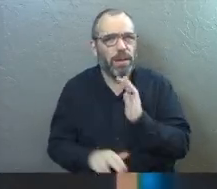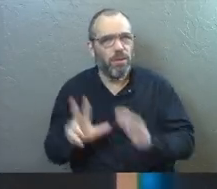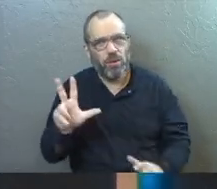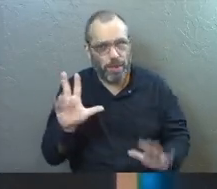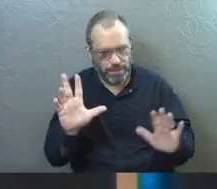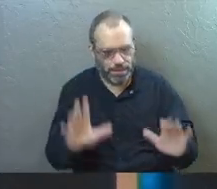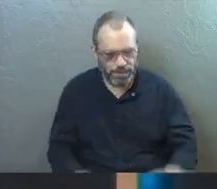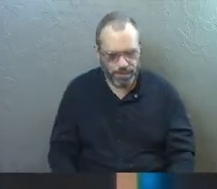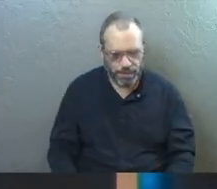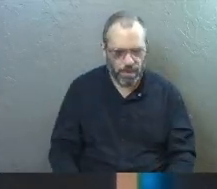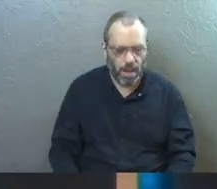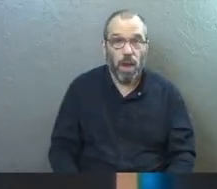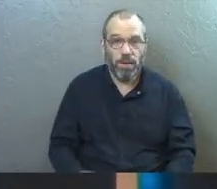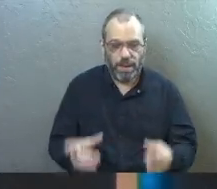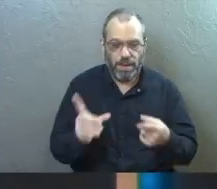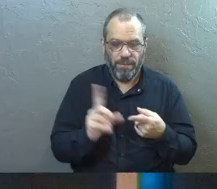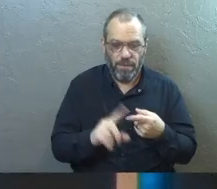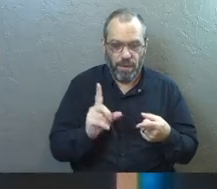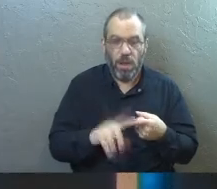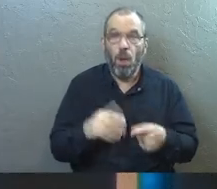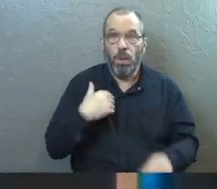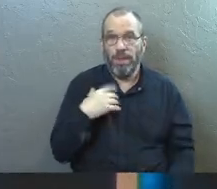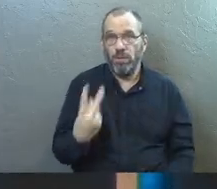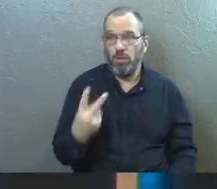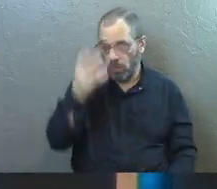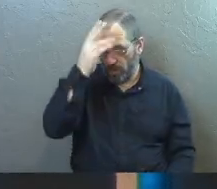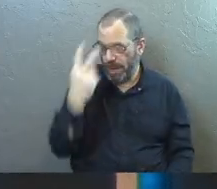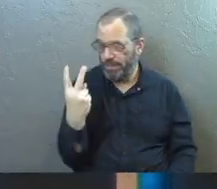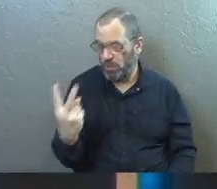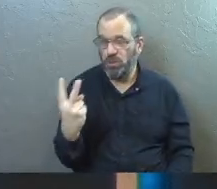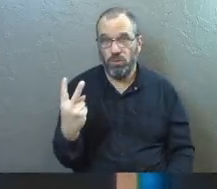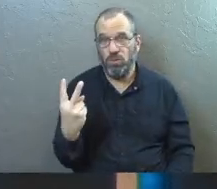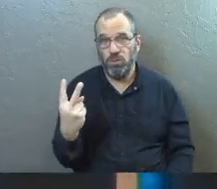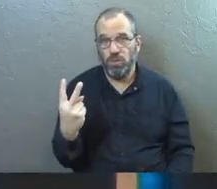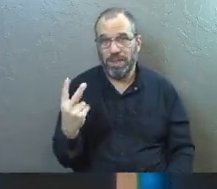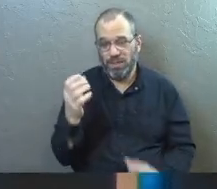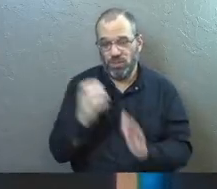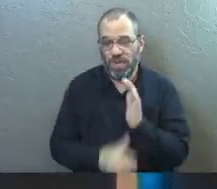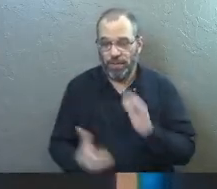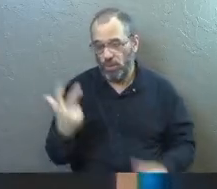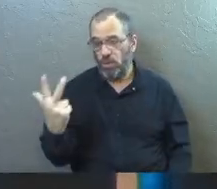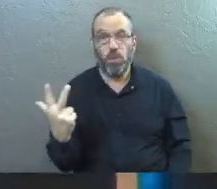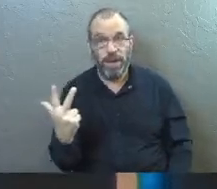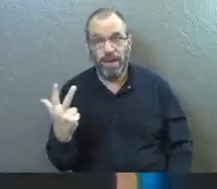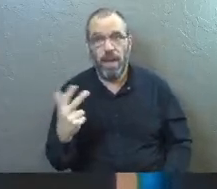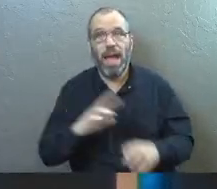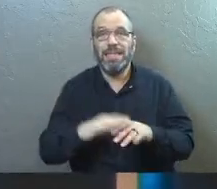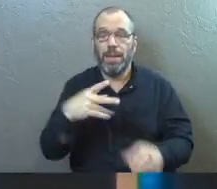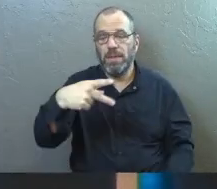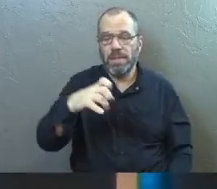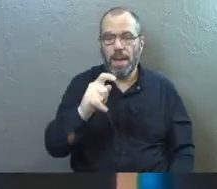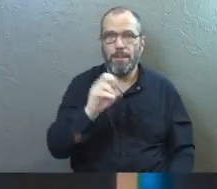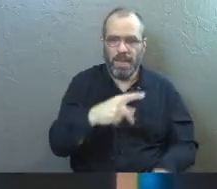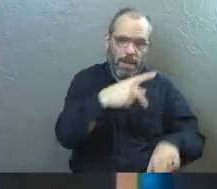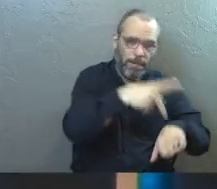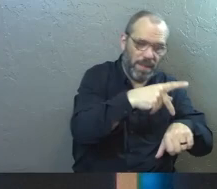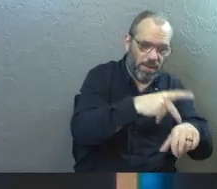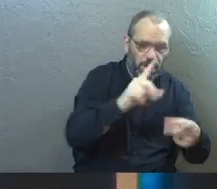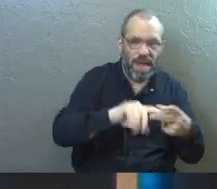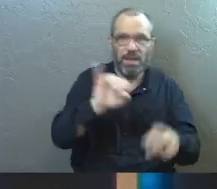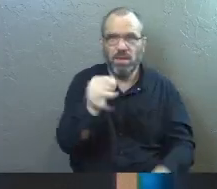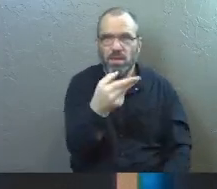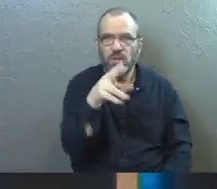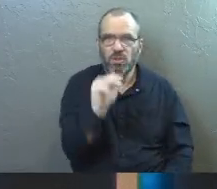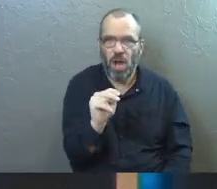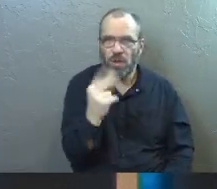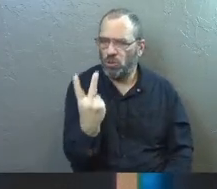picture for us. So first thing is, we've got two guys in this chapter, in chapter 3 of Acts, and their names are Peter and John, okay?